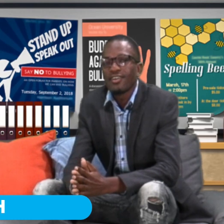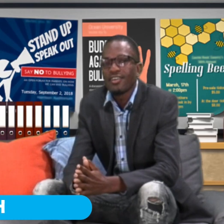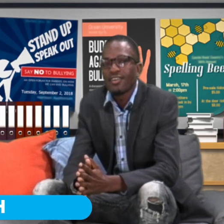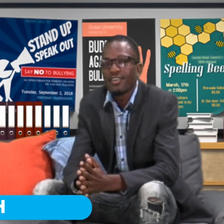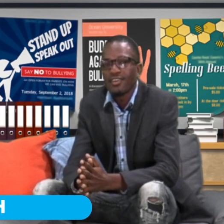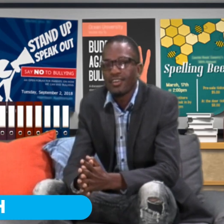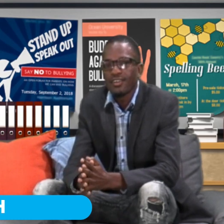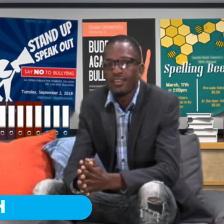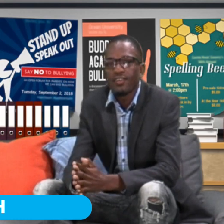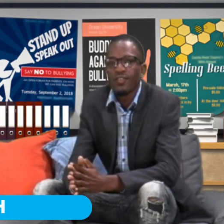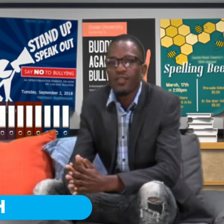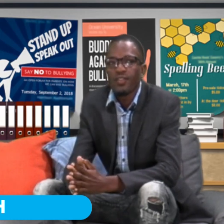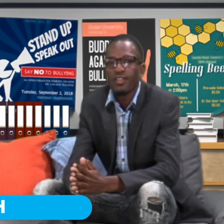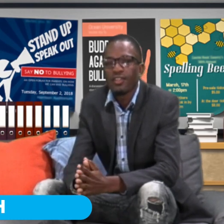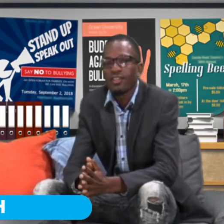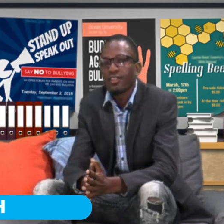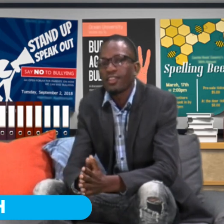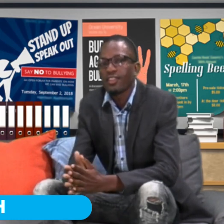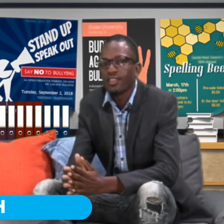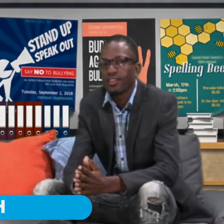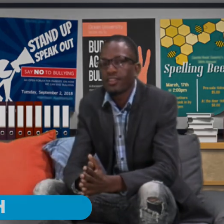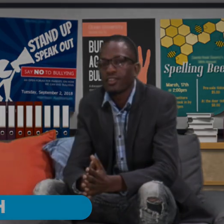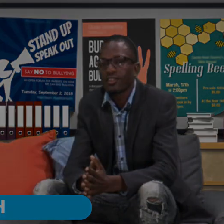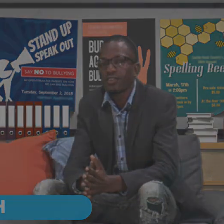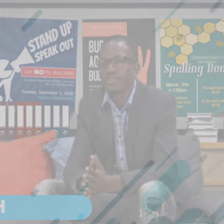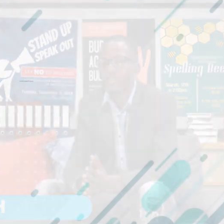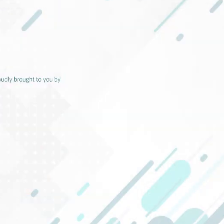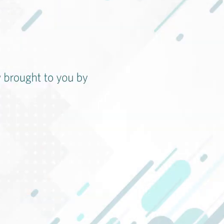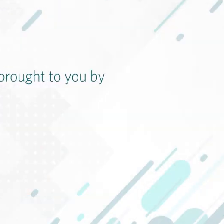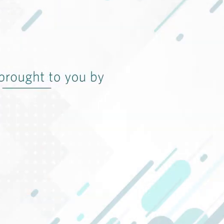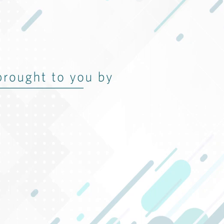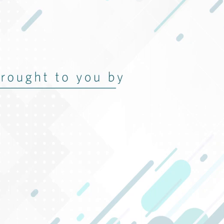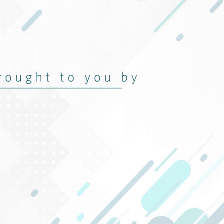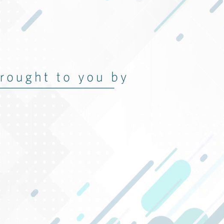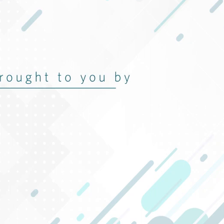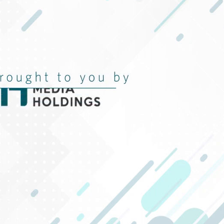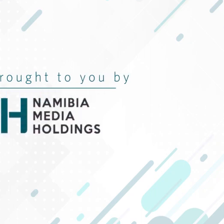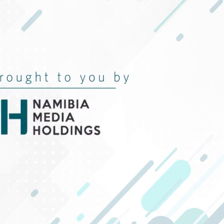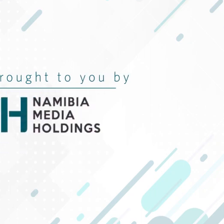tuned for our next episode.